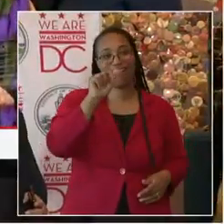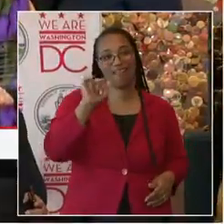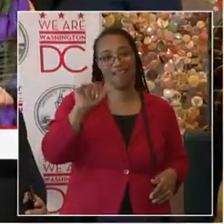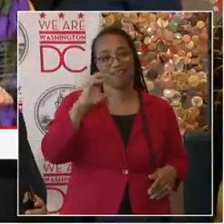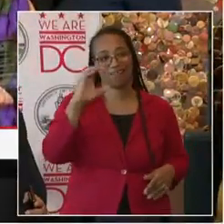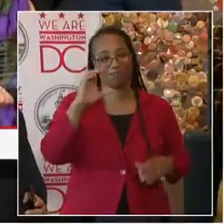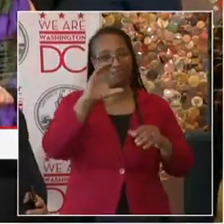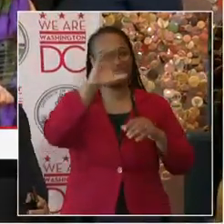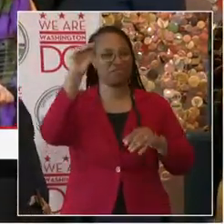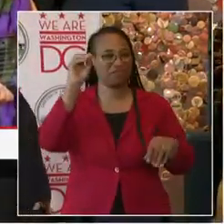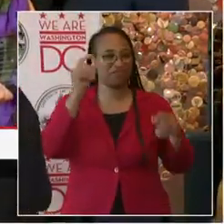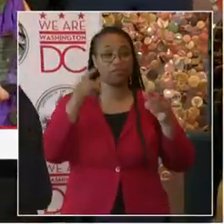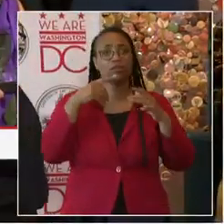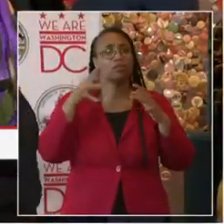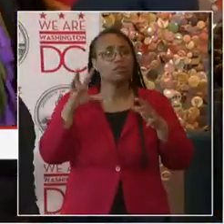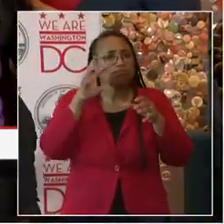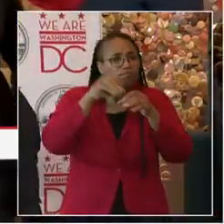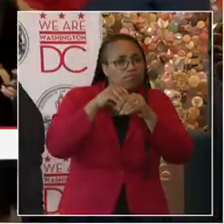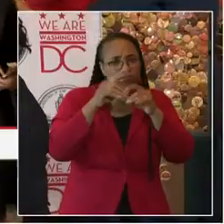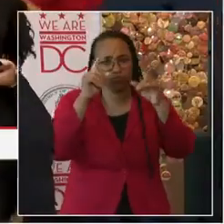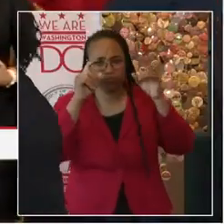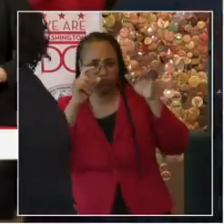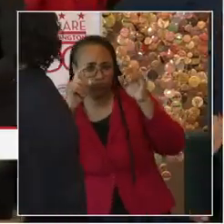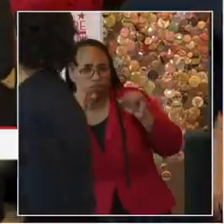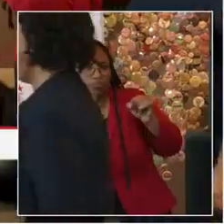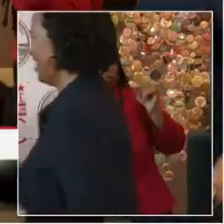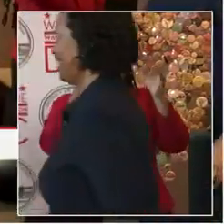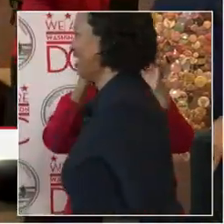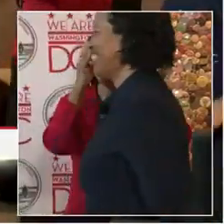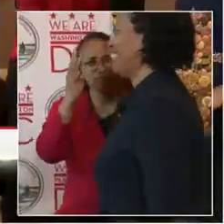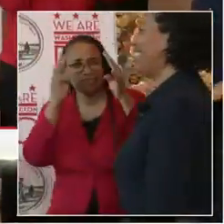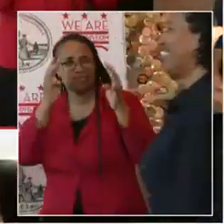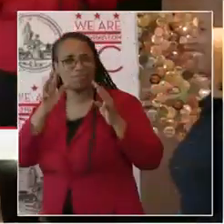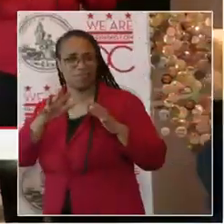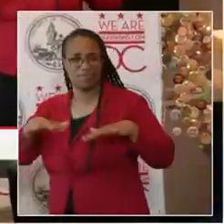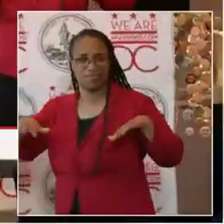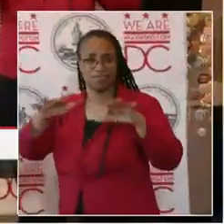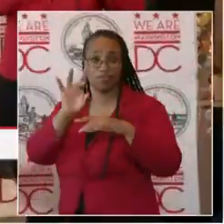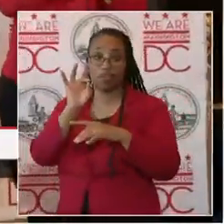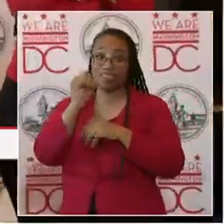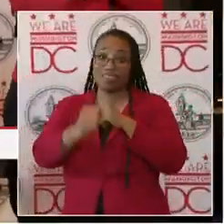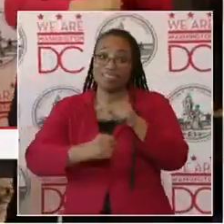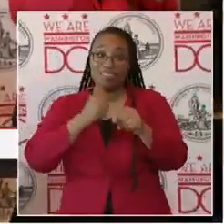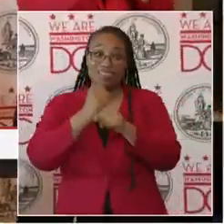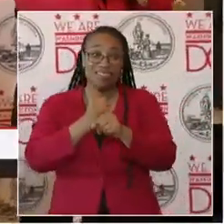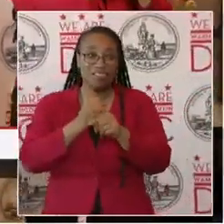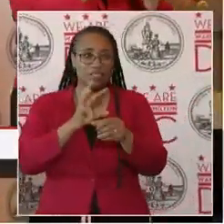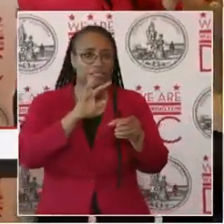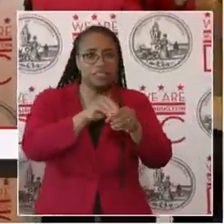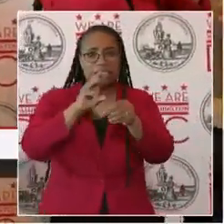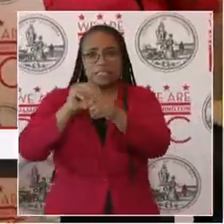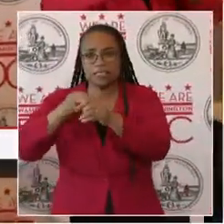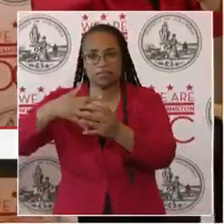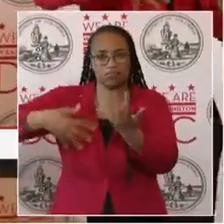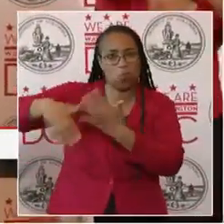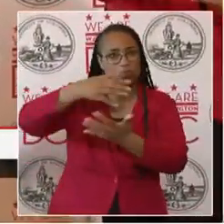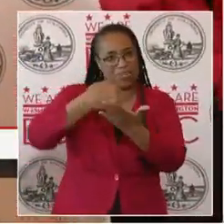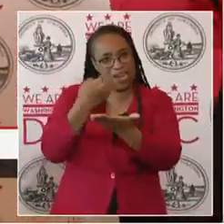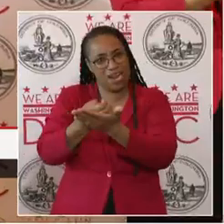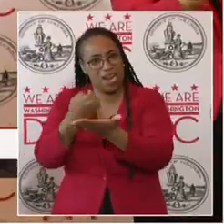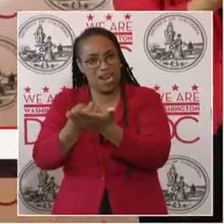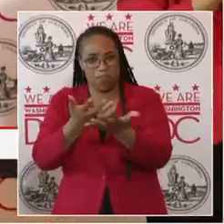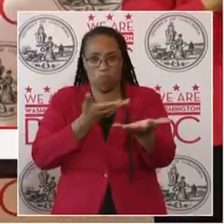forward-thinking leader with over 20 years of experience working in socially economic challenged communities, serving a